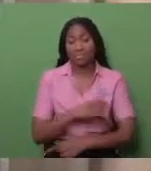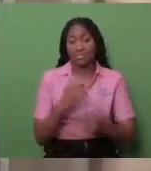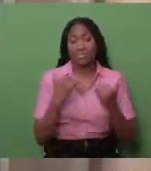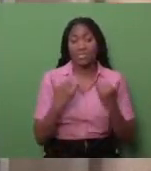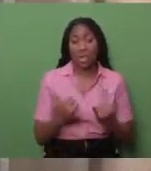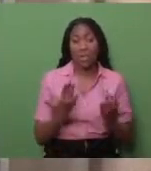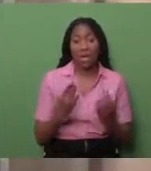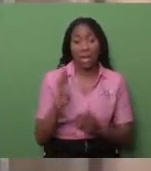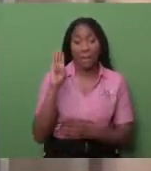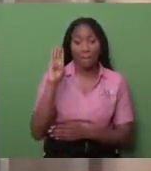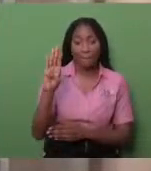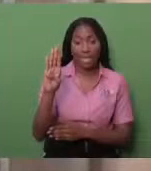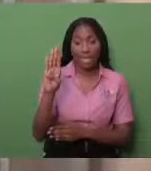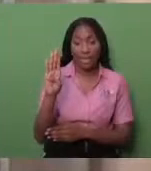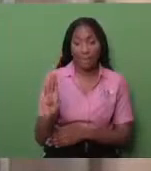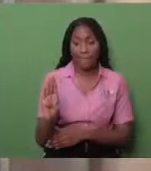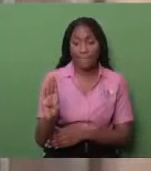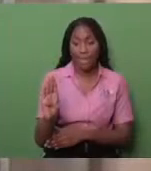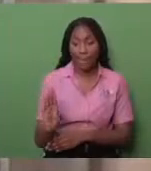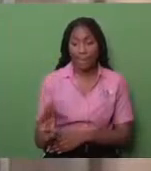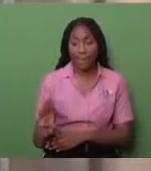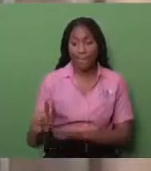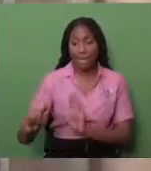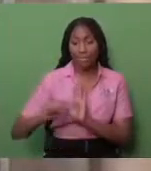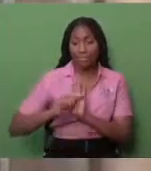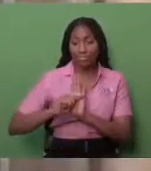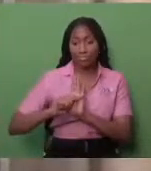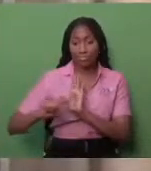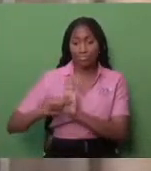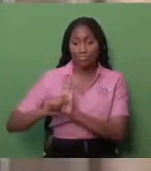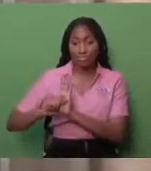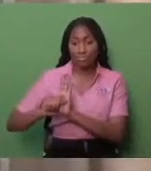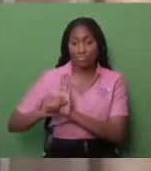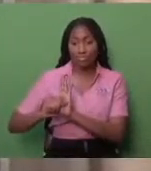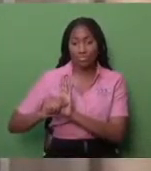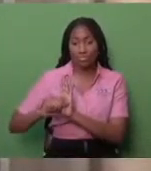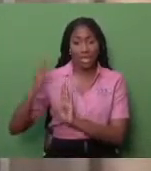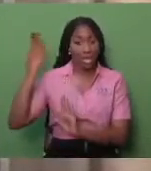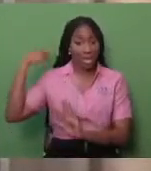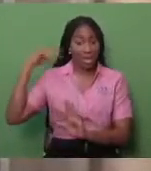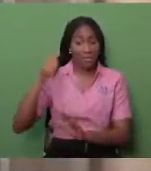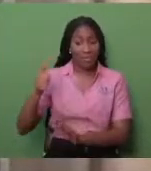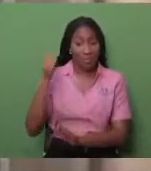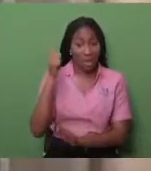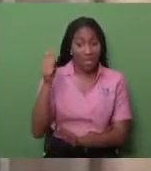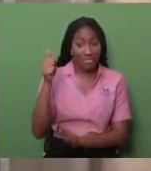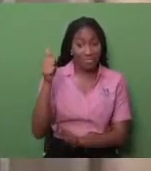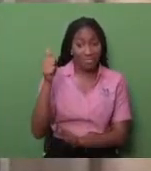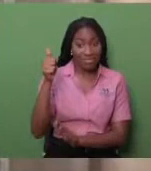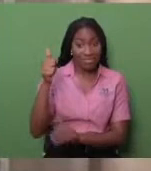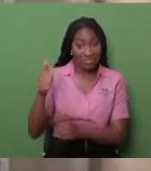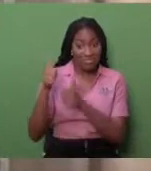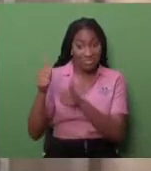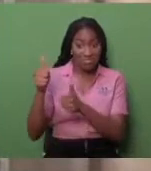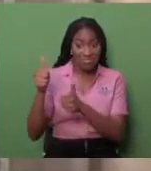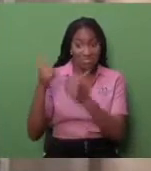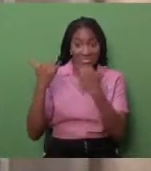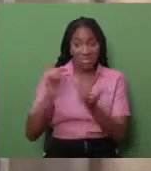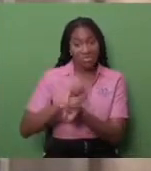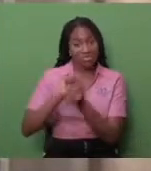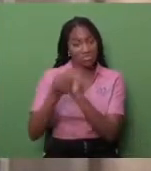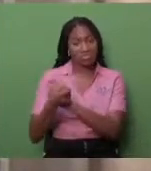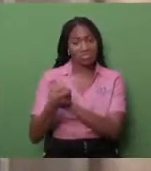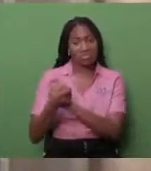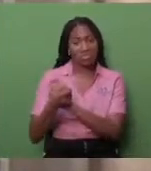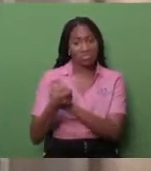BBB minus negative. This is like just one notch above junk status. Just a notch above junk